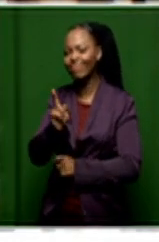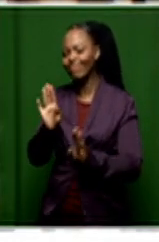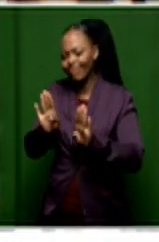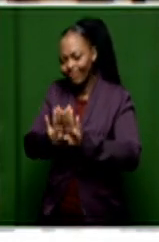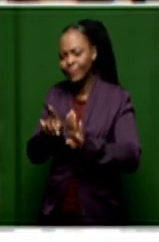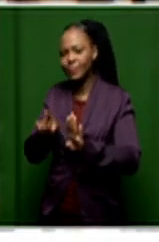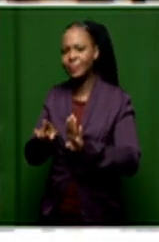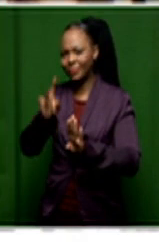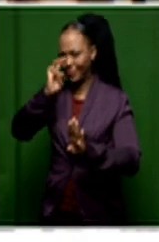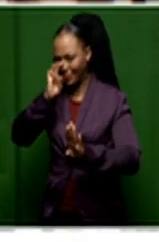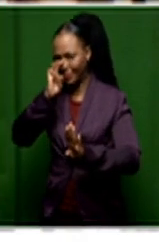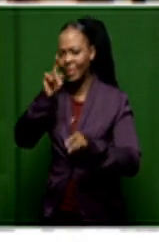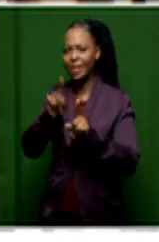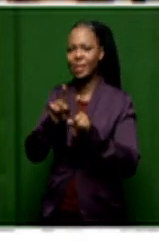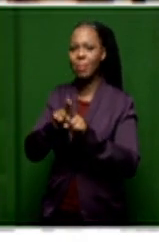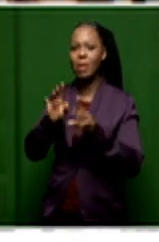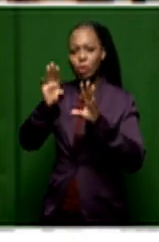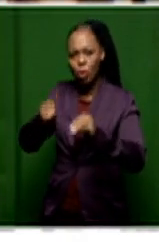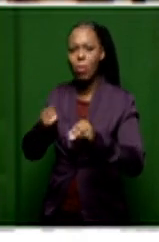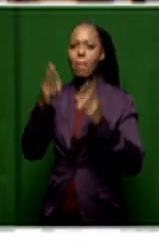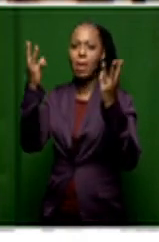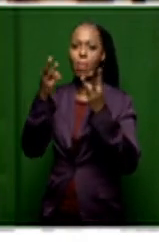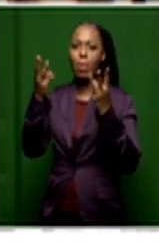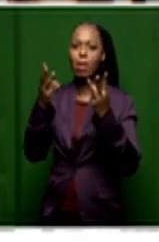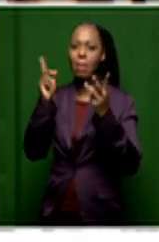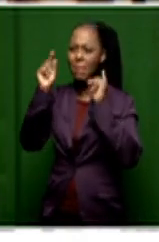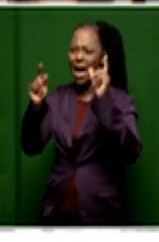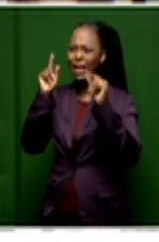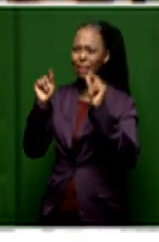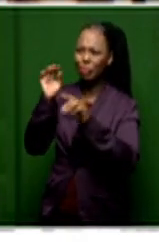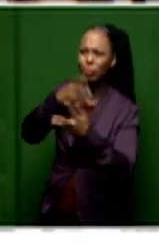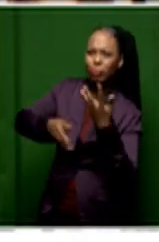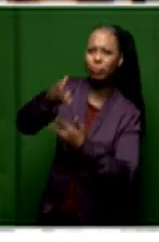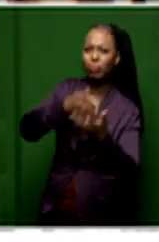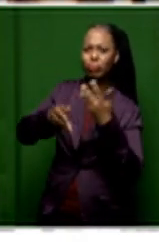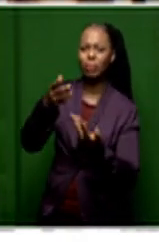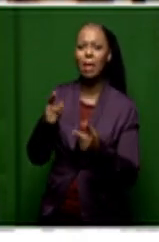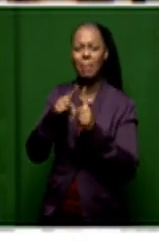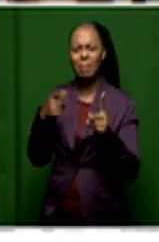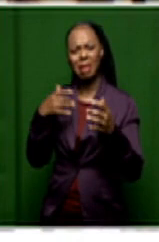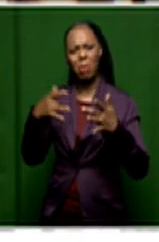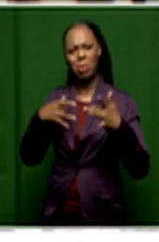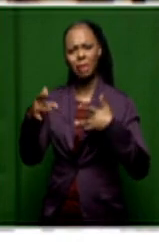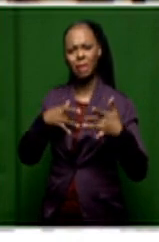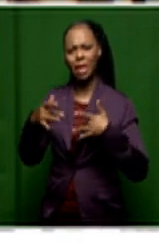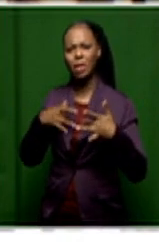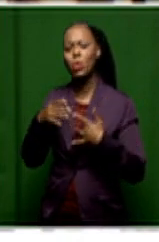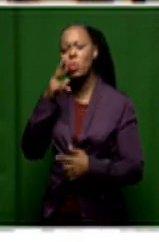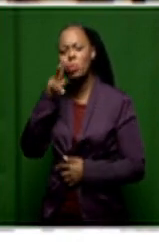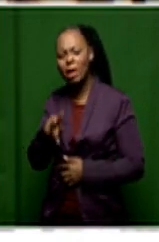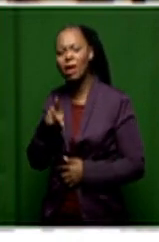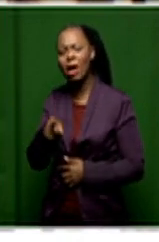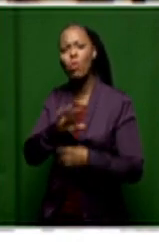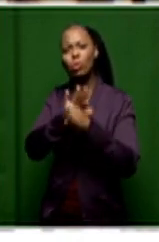from having big parties. What baffles me is why, with evidence growing of a spread of a new spread